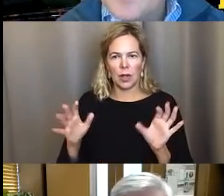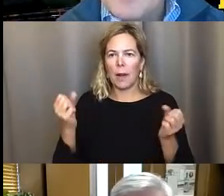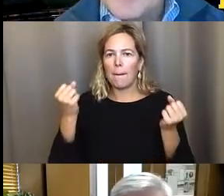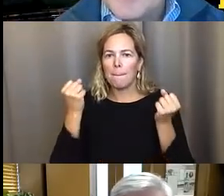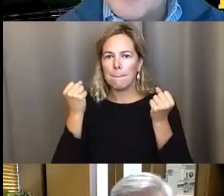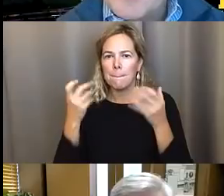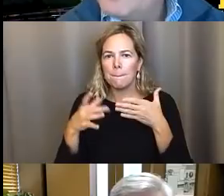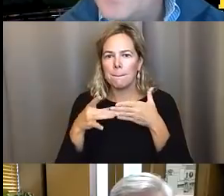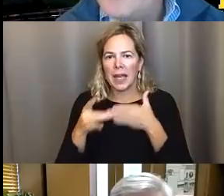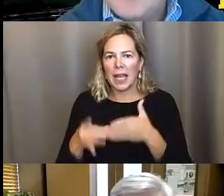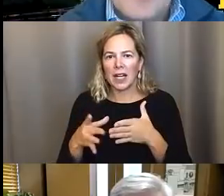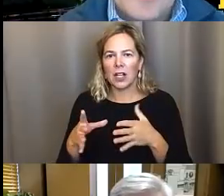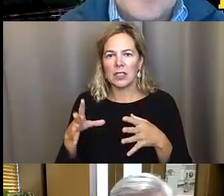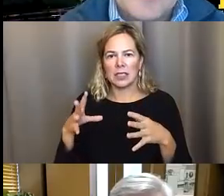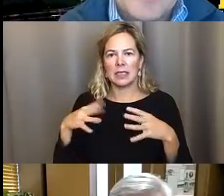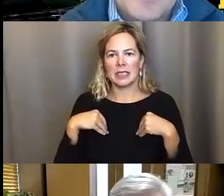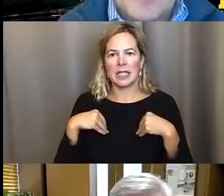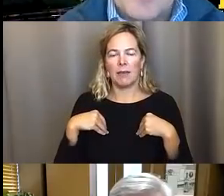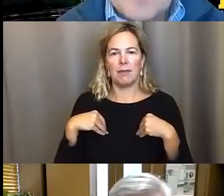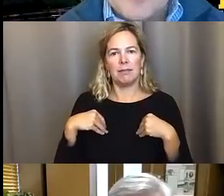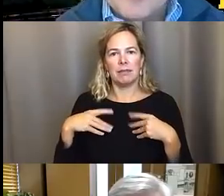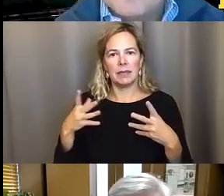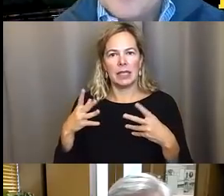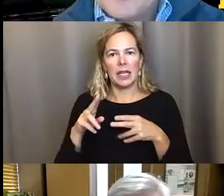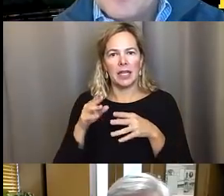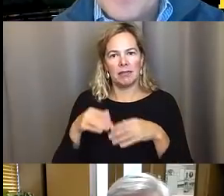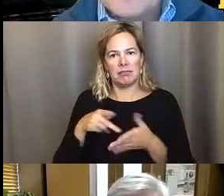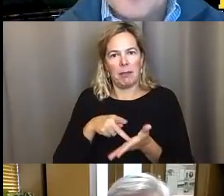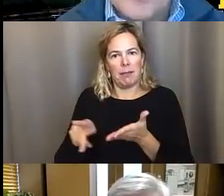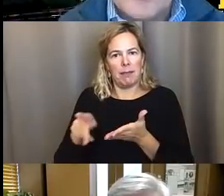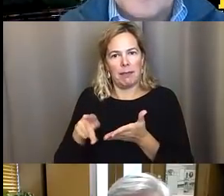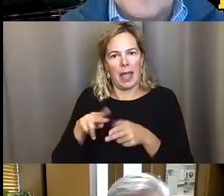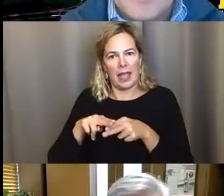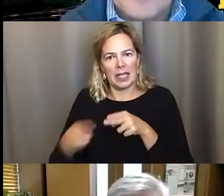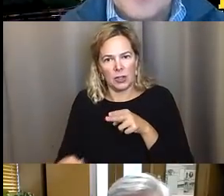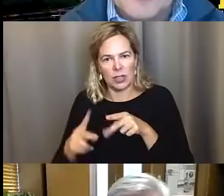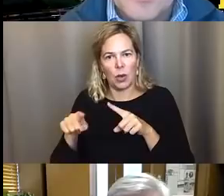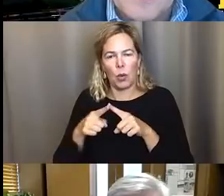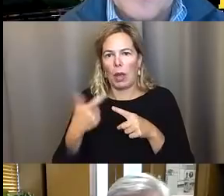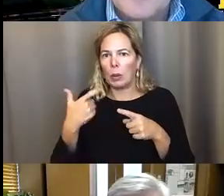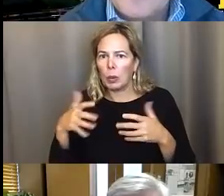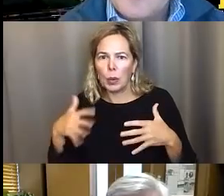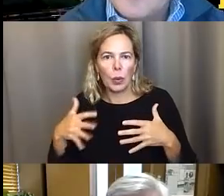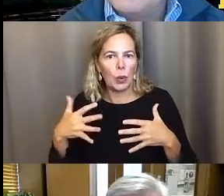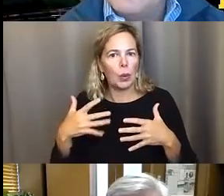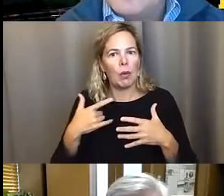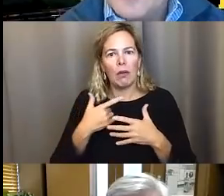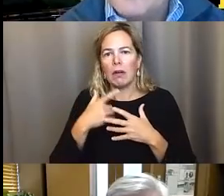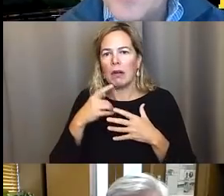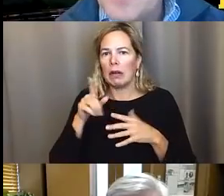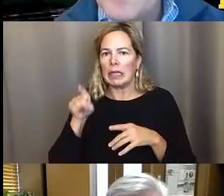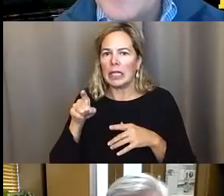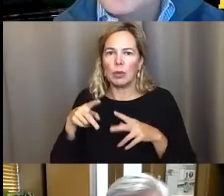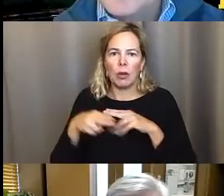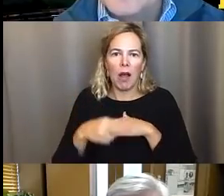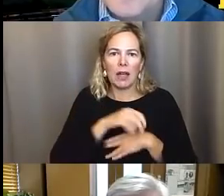elective compensation pay decreases when the magnitude of the financial impact emerged and staffing cuts were needed. Have